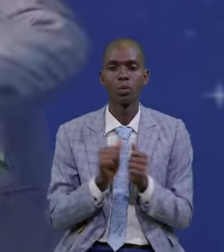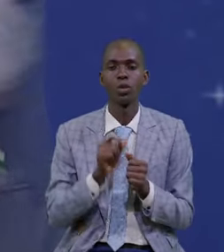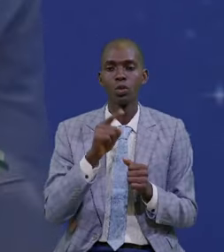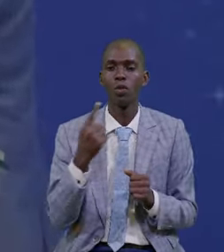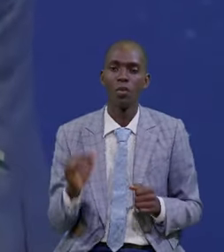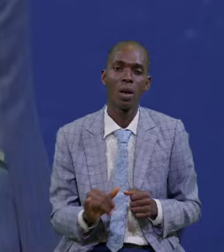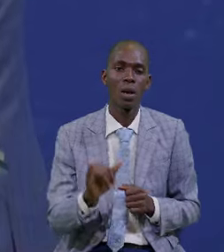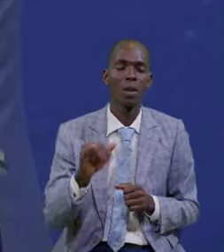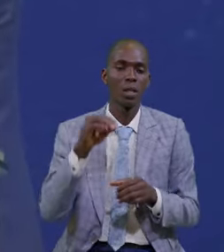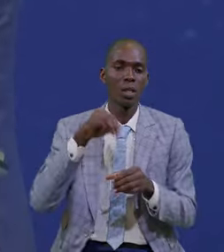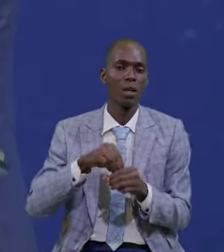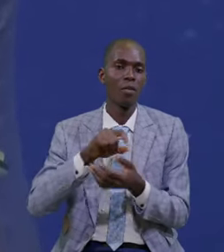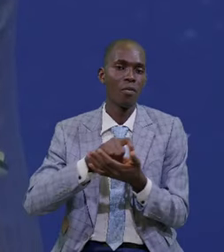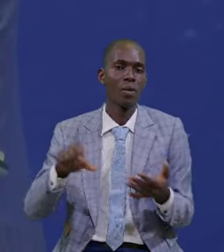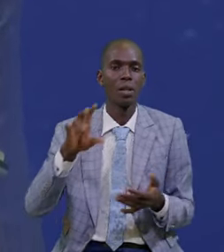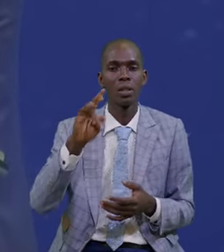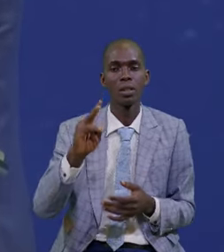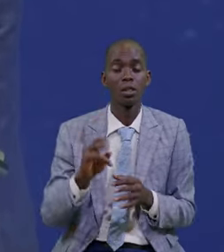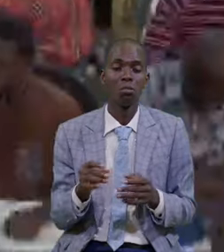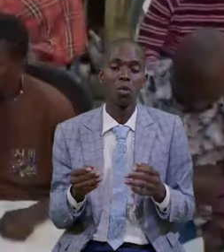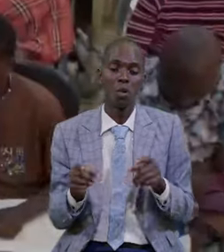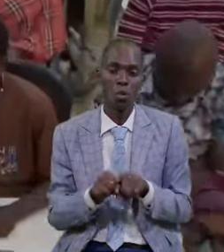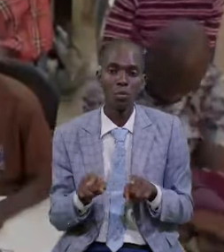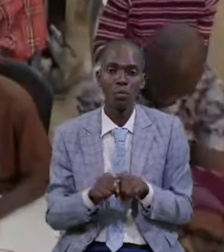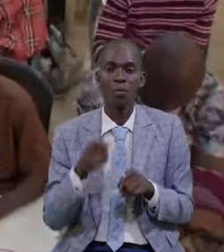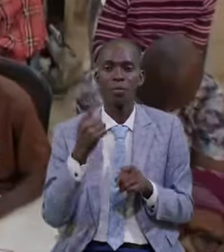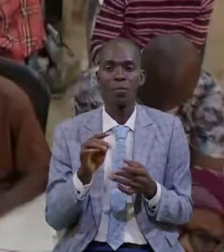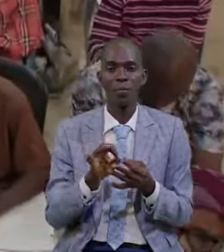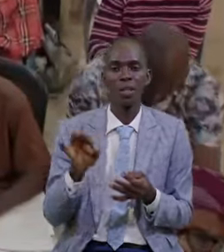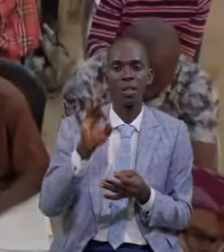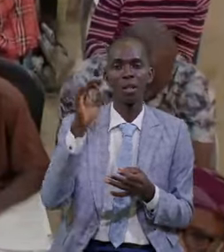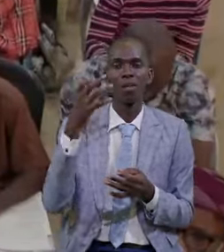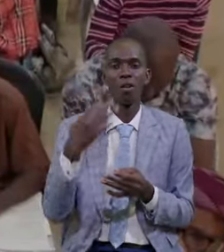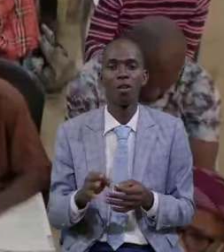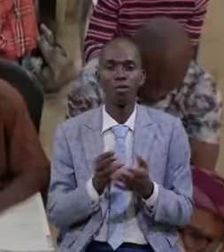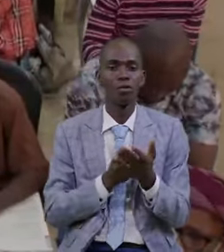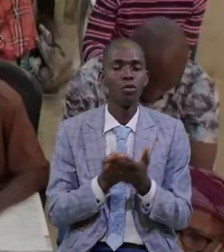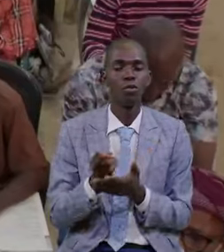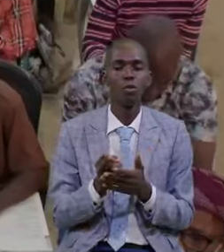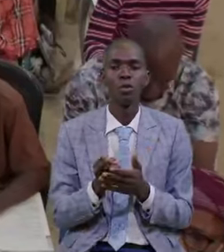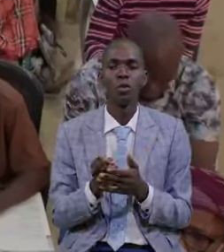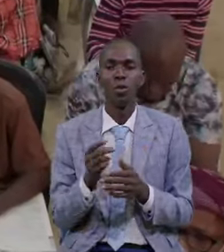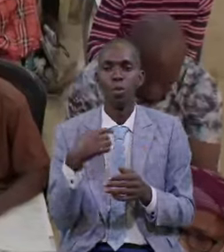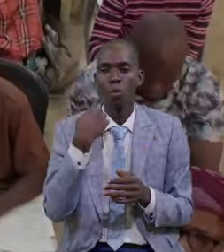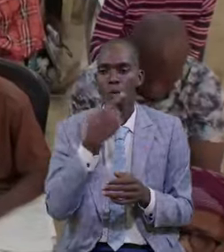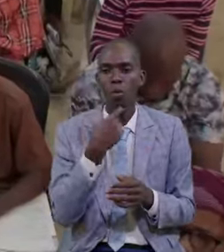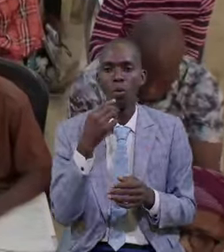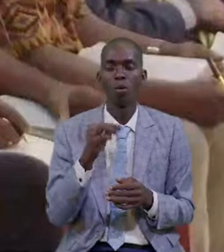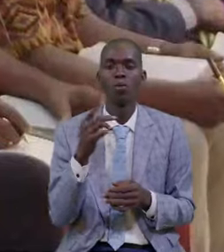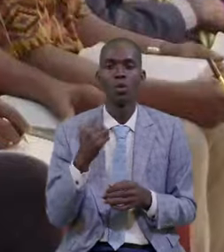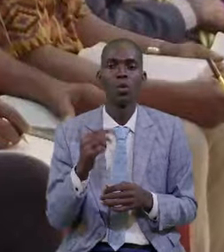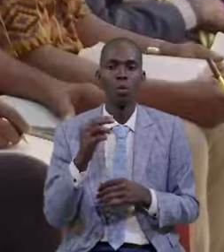In verse 17, even the Spirit of truth, whom the world